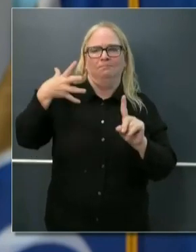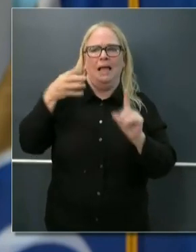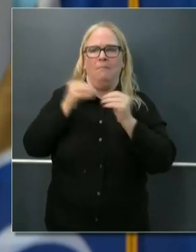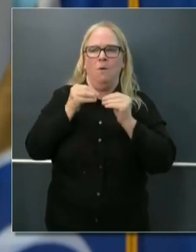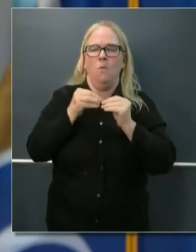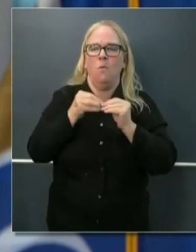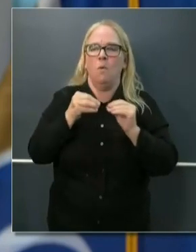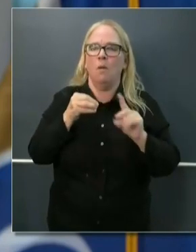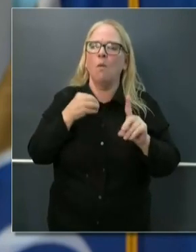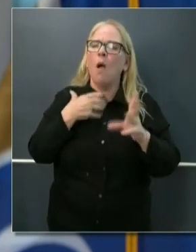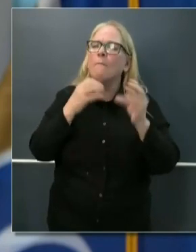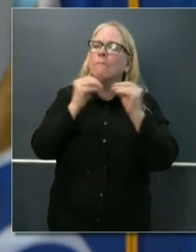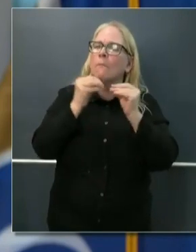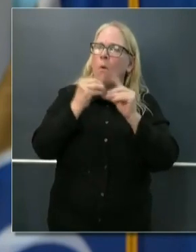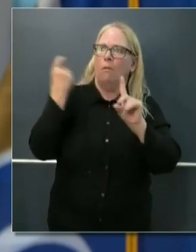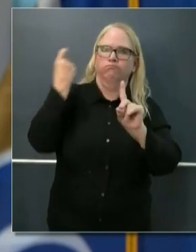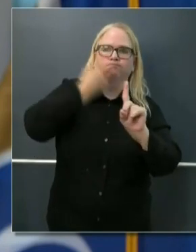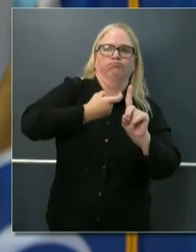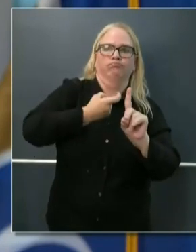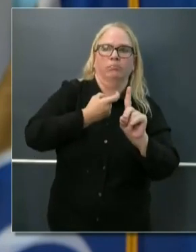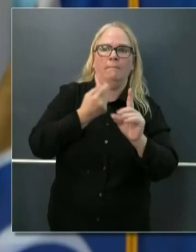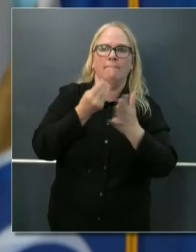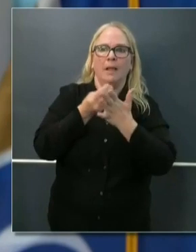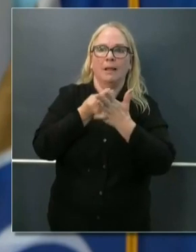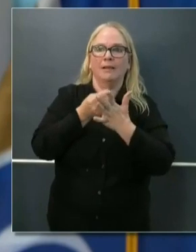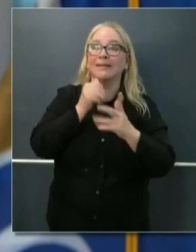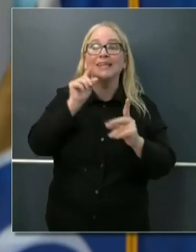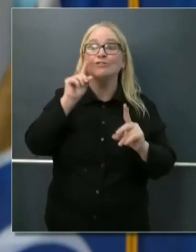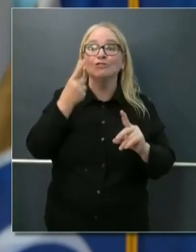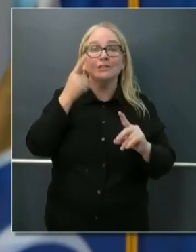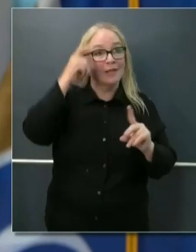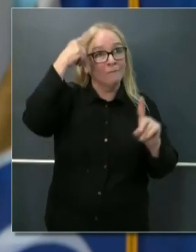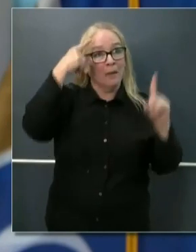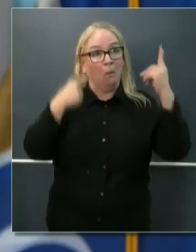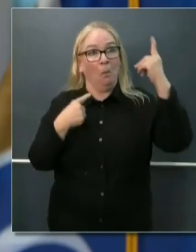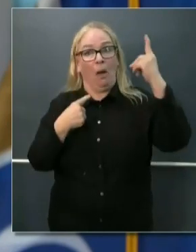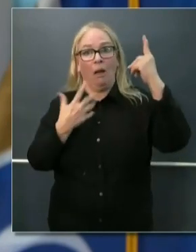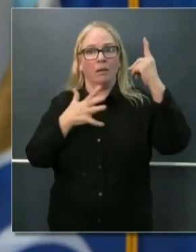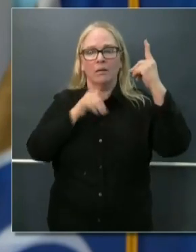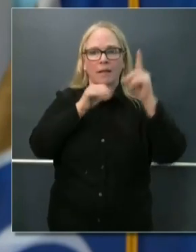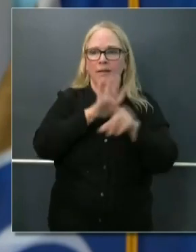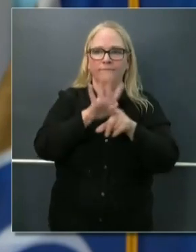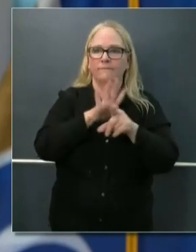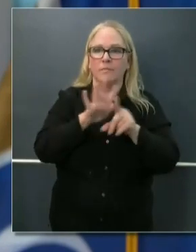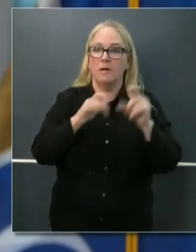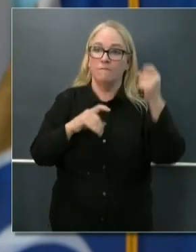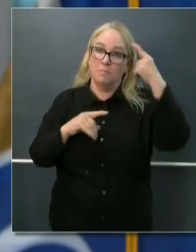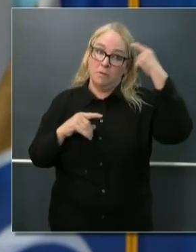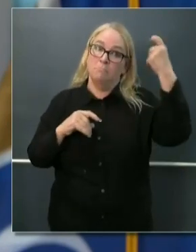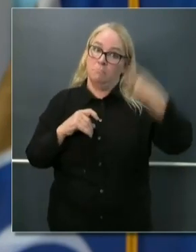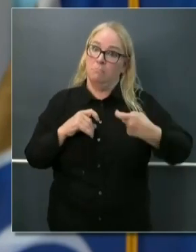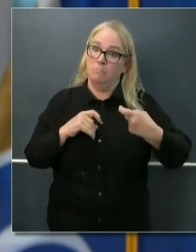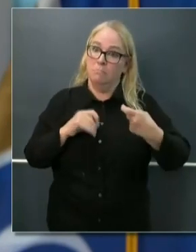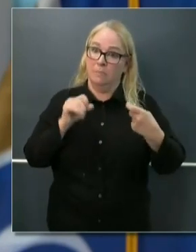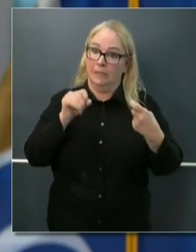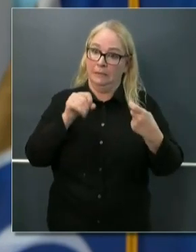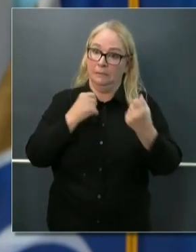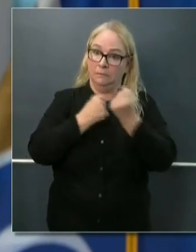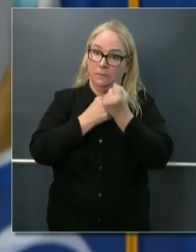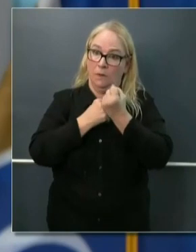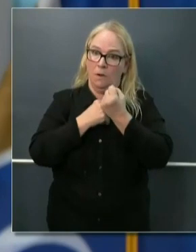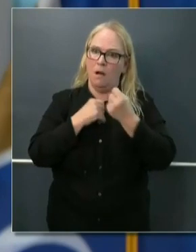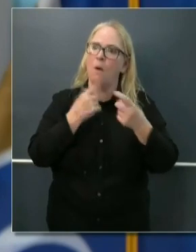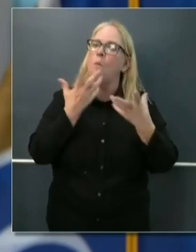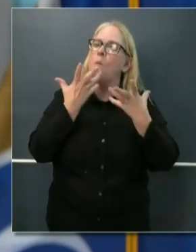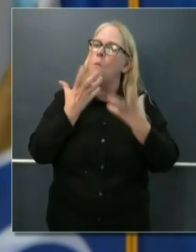not just with my colleagues in the legislature who have been incredibly supportive of this program. I just want to remind you, and I also want to